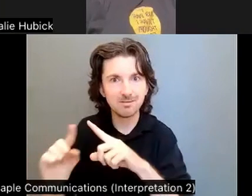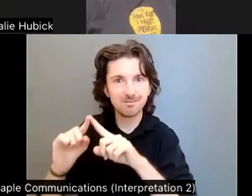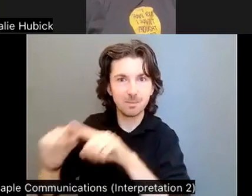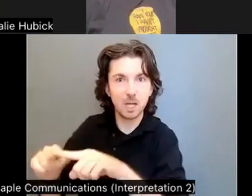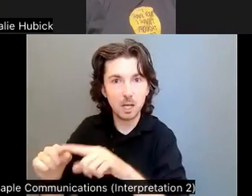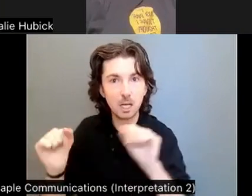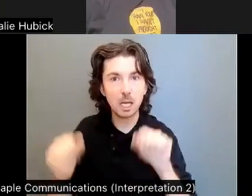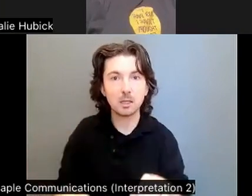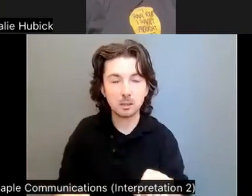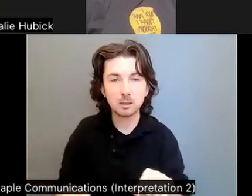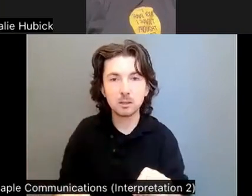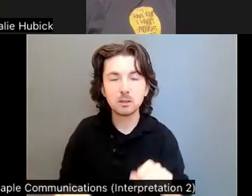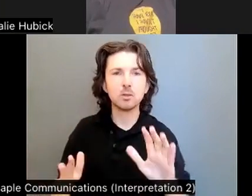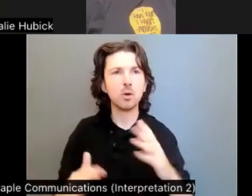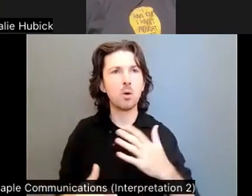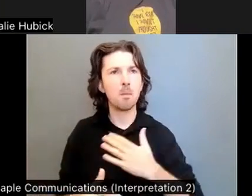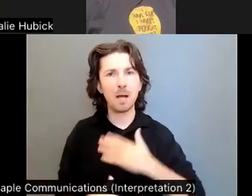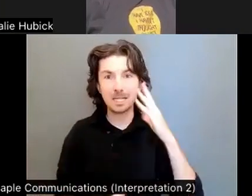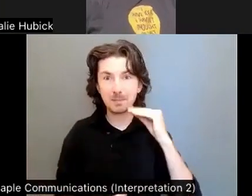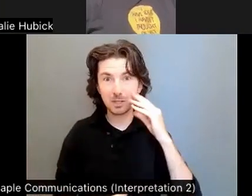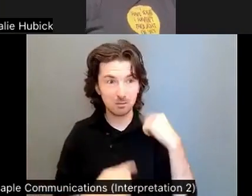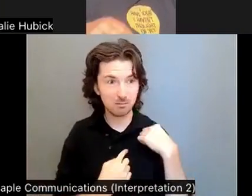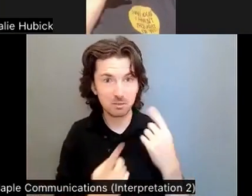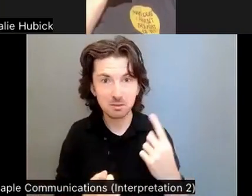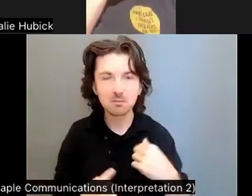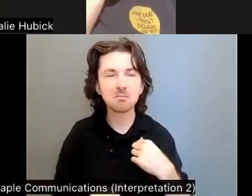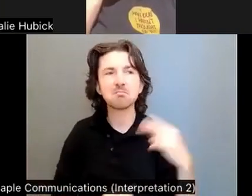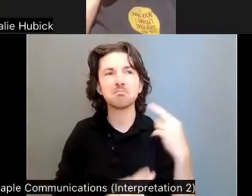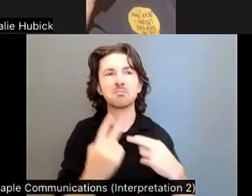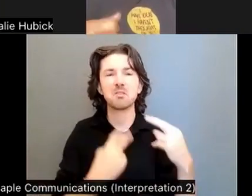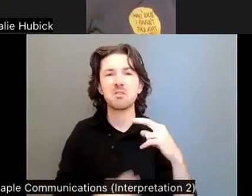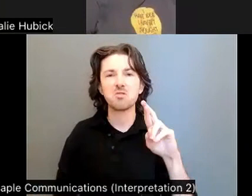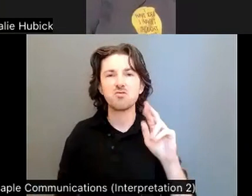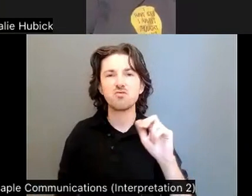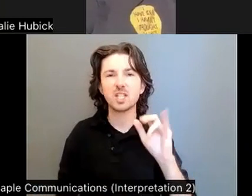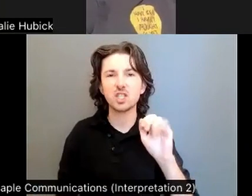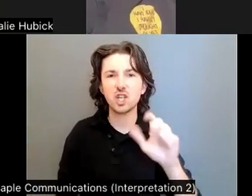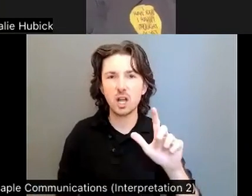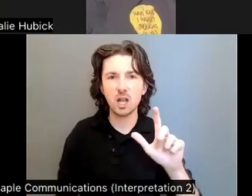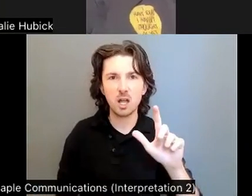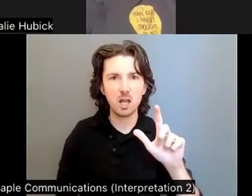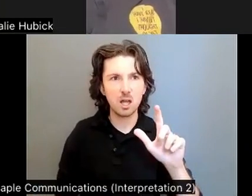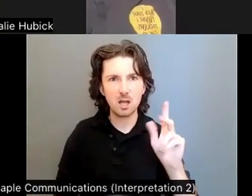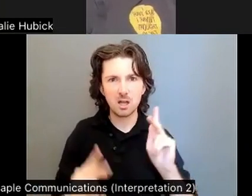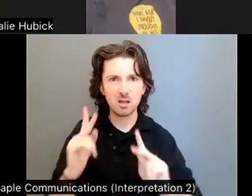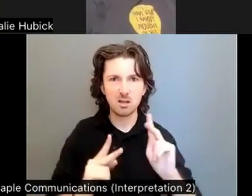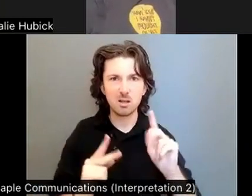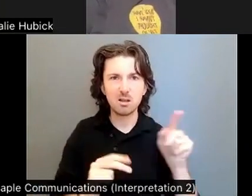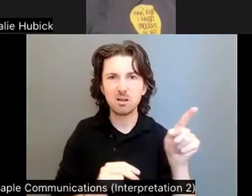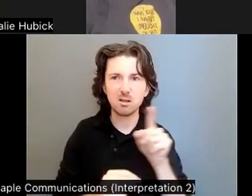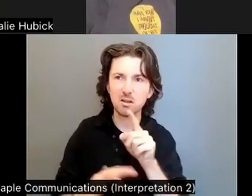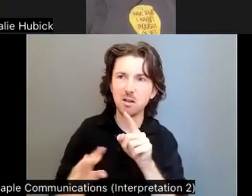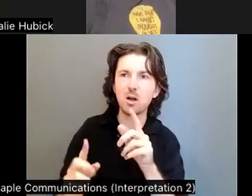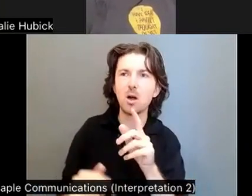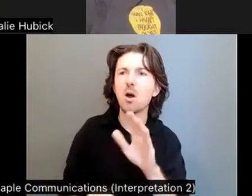and Gabrielle had asked me to share an update on my situation. Some of you may recognize my face